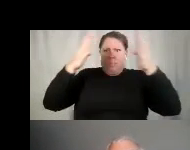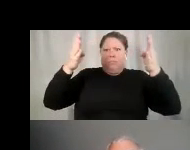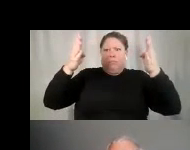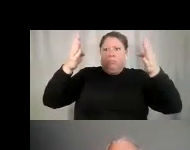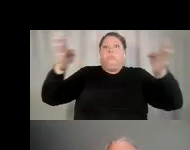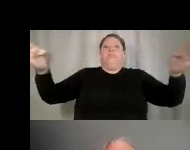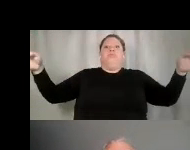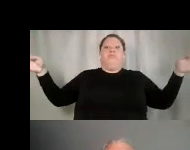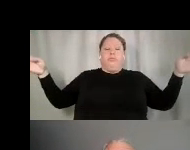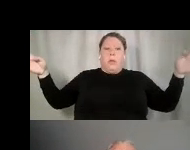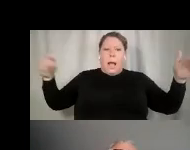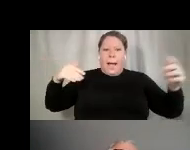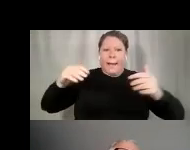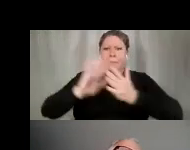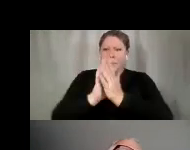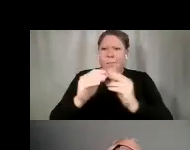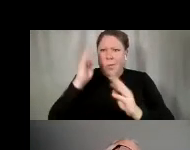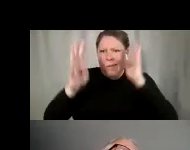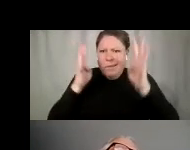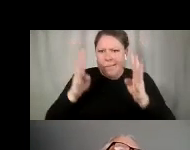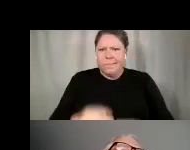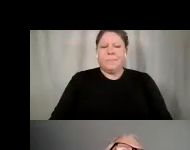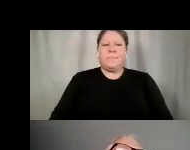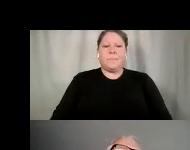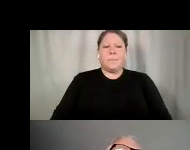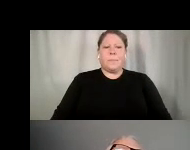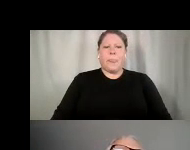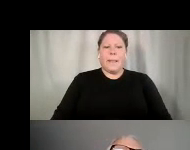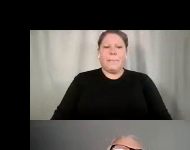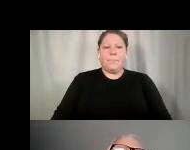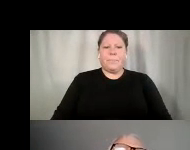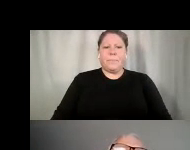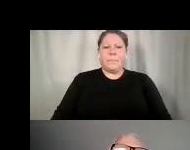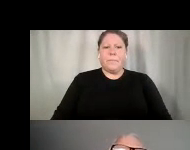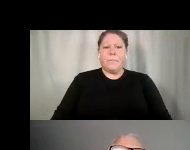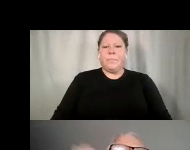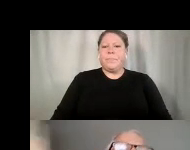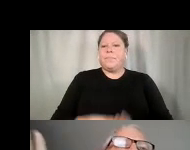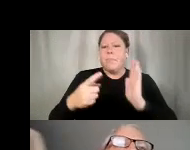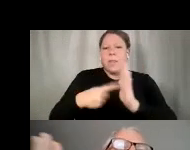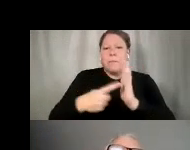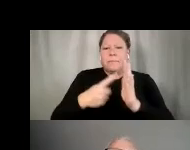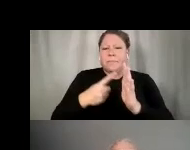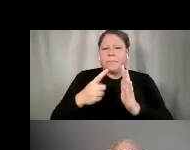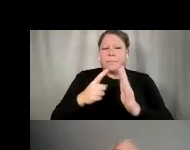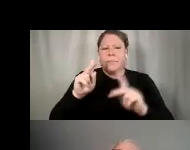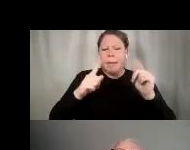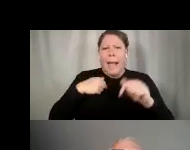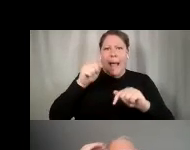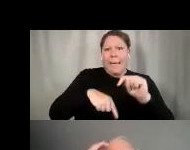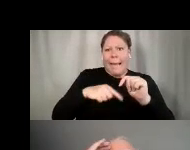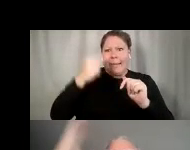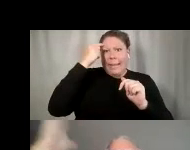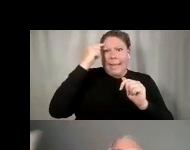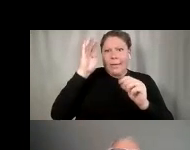space. So there's some creative myths that are out there. There's some ideas that say, okay, I can't think creatively, that